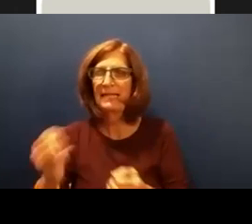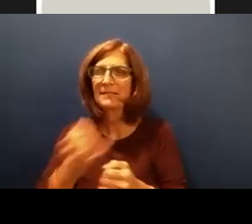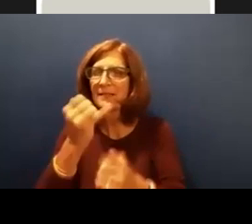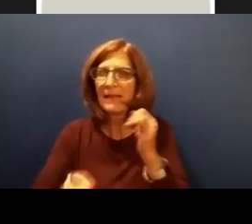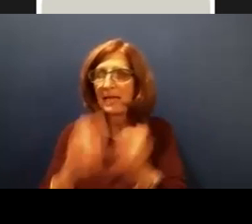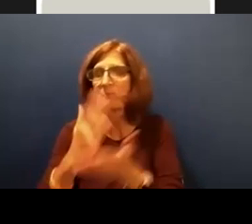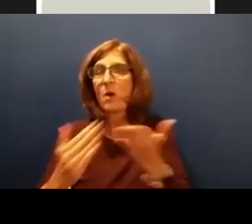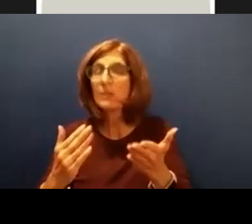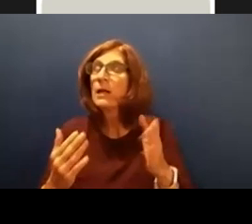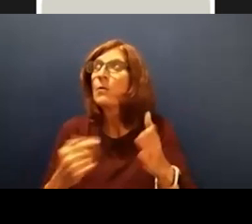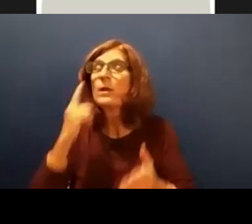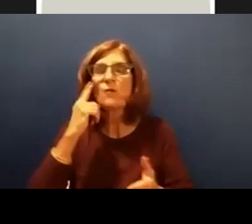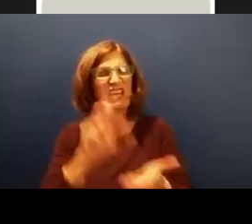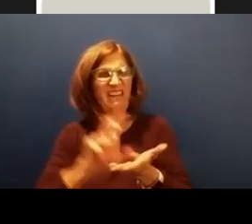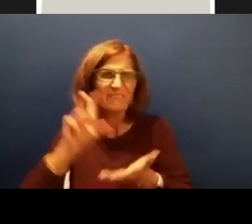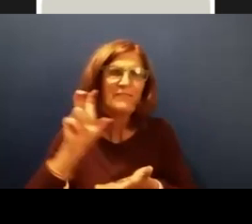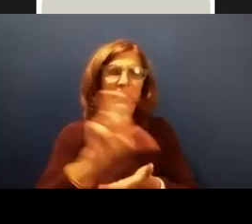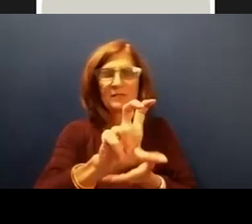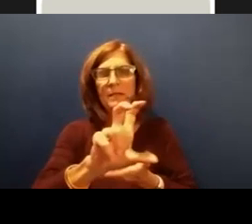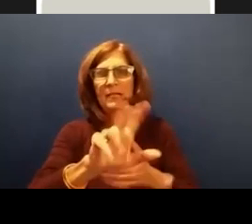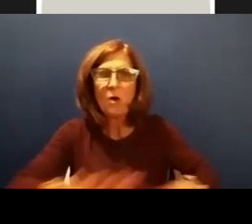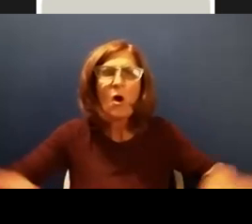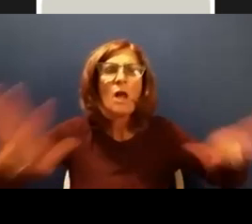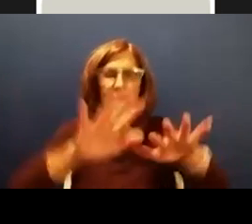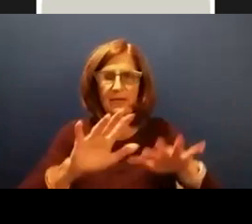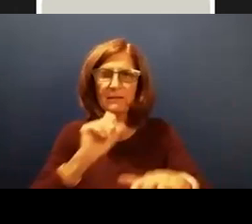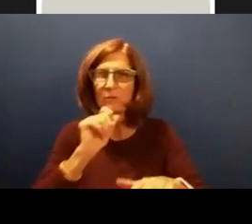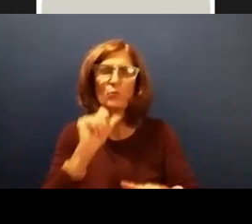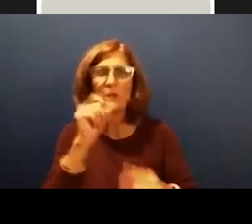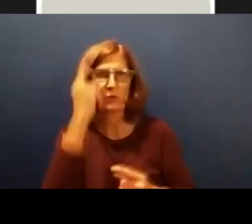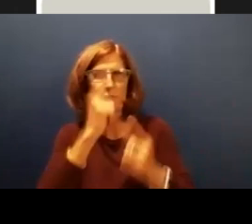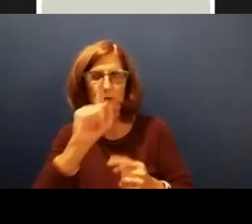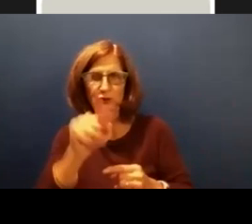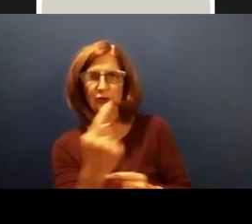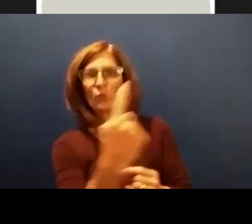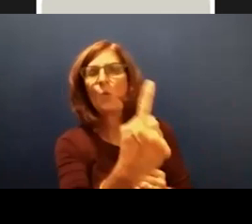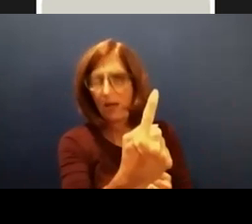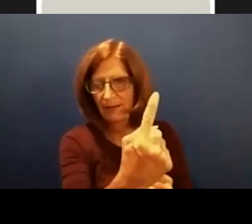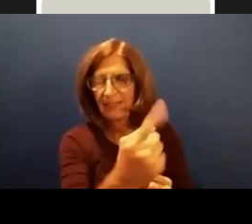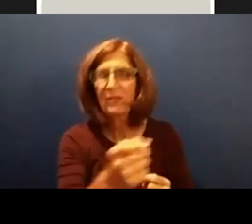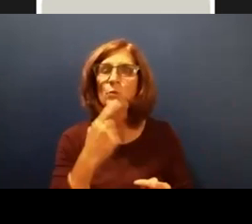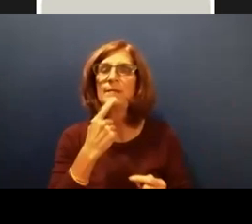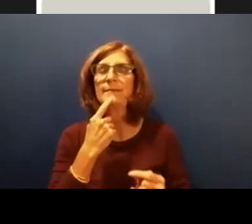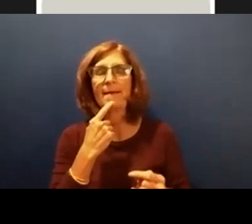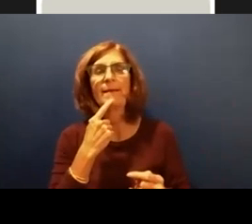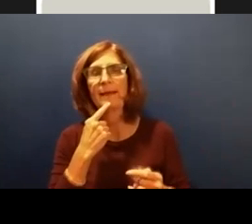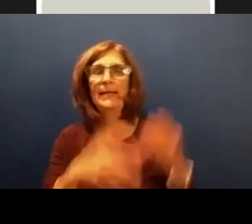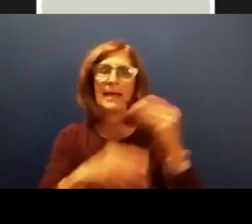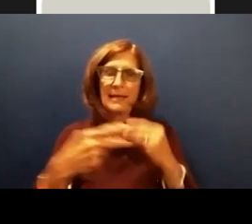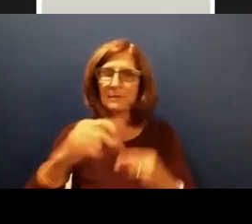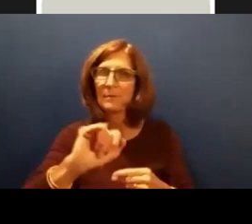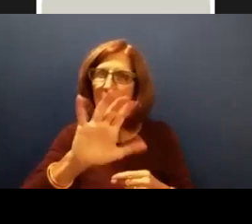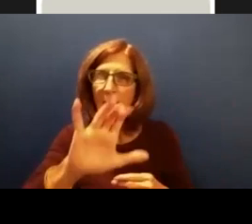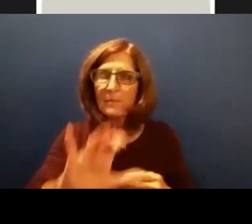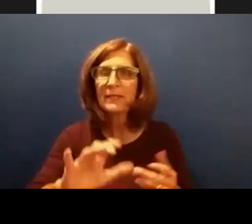an investment in the overall project, not necessarily just this individual project, which includes all the investment in public spaces, the leasing to local